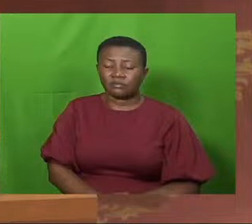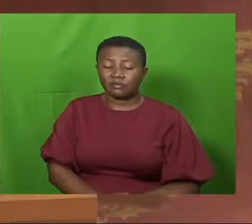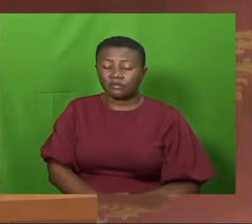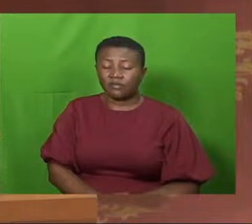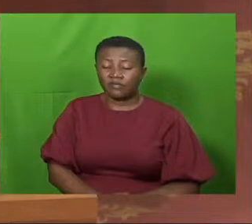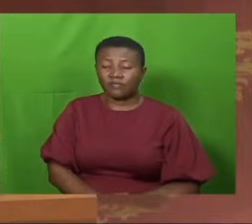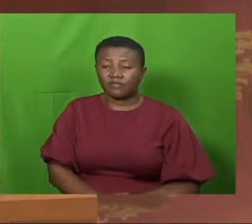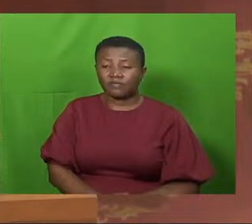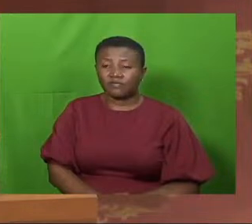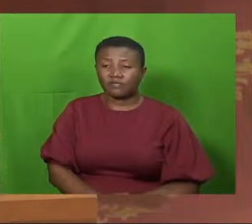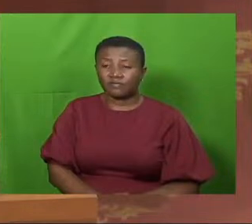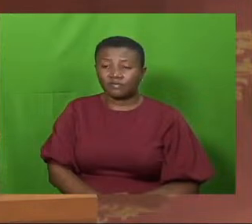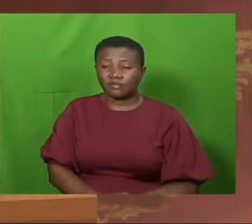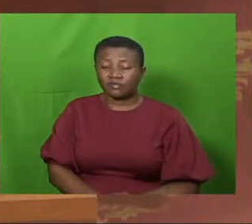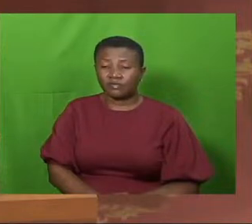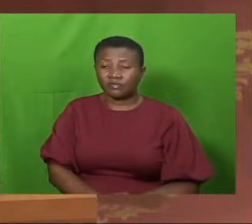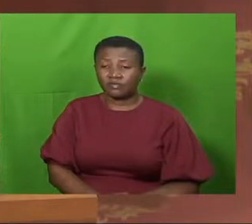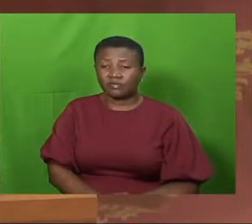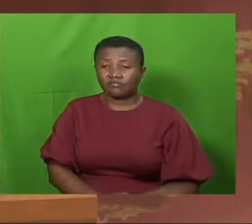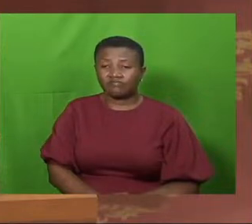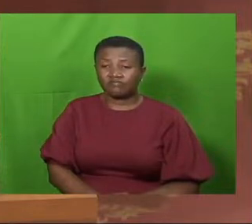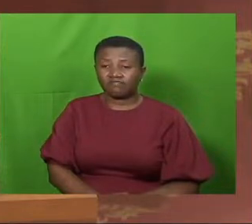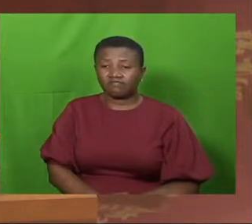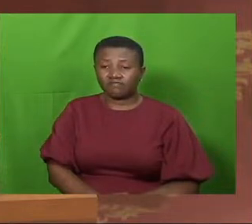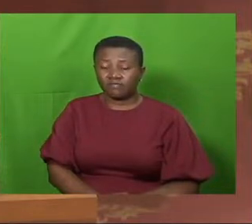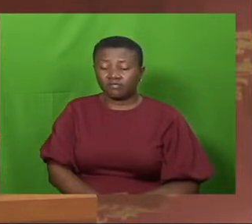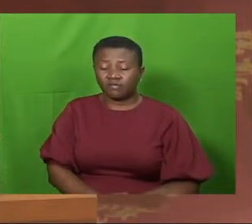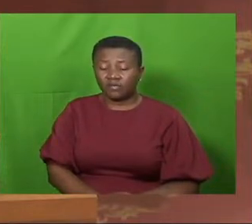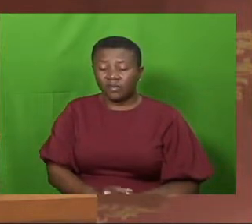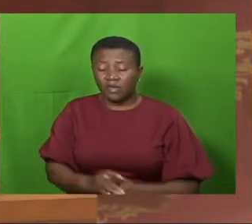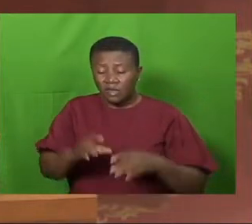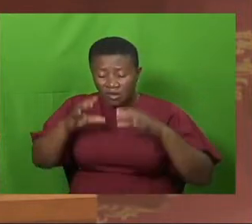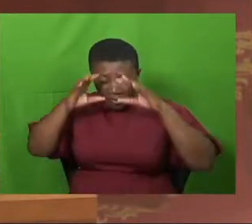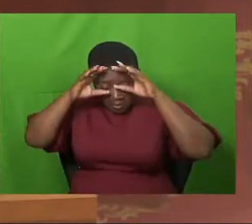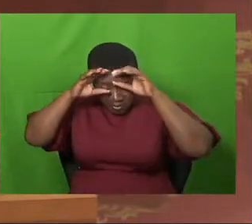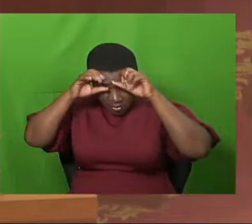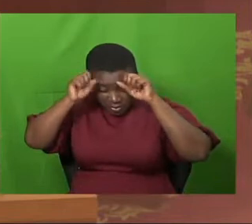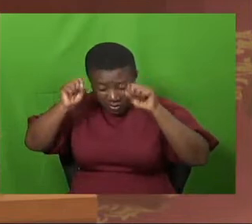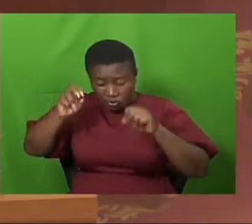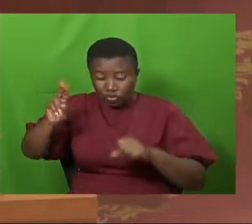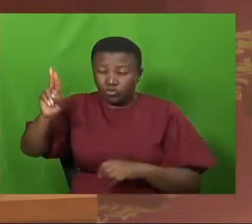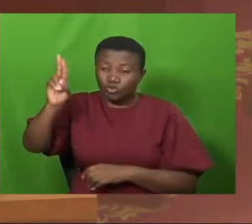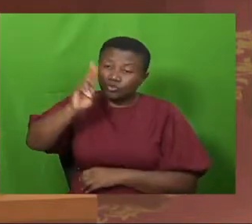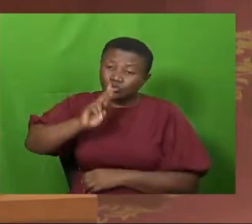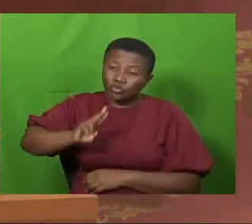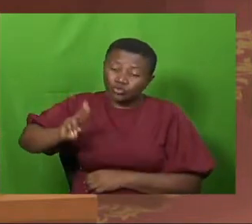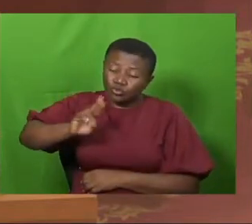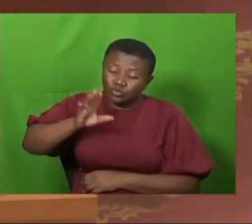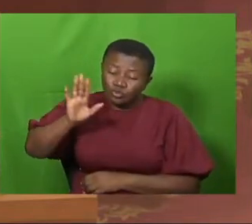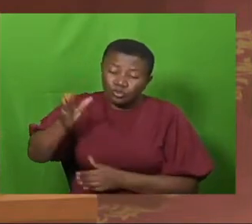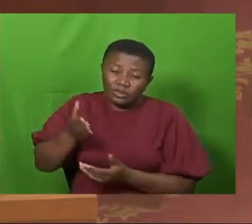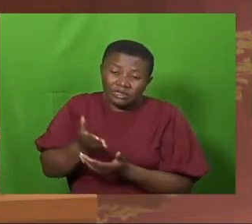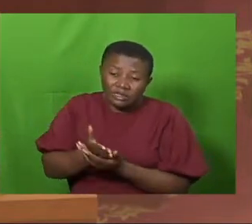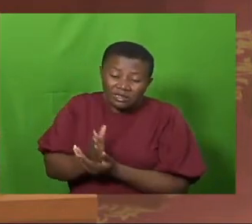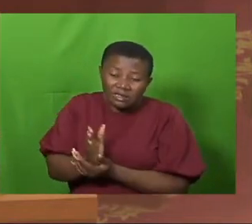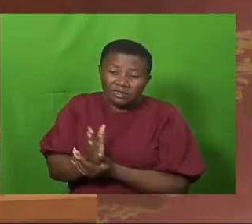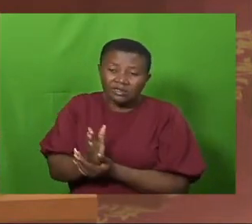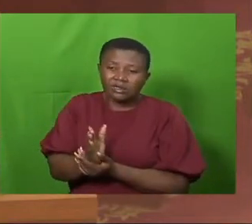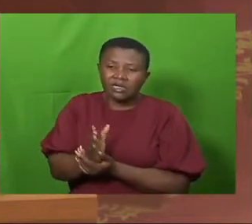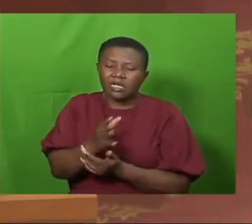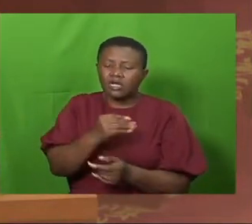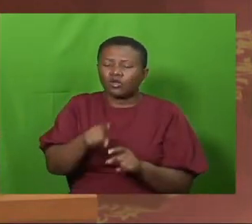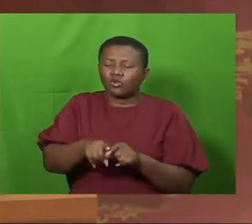President exercised his constitutional mandate, and same was characterized by a full presidential